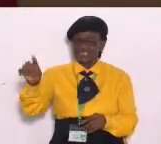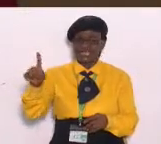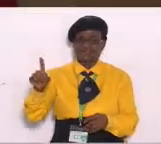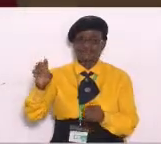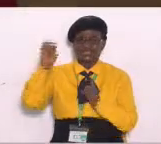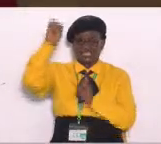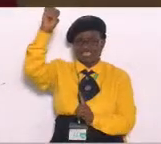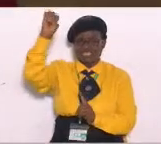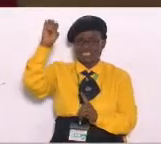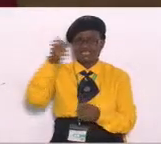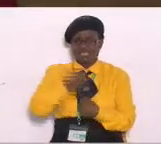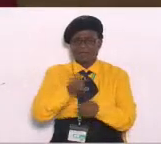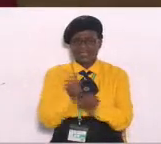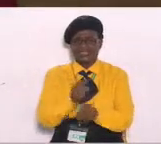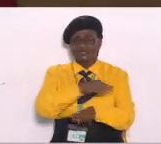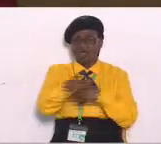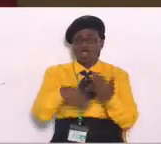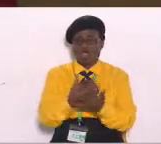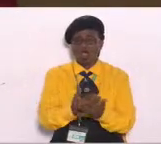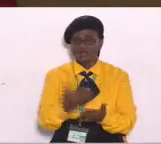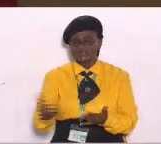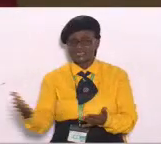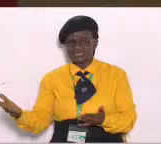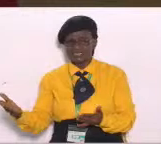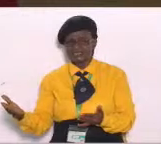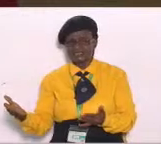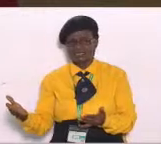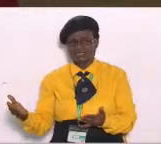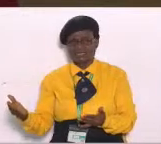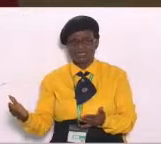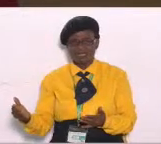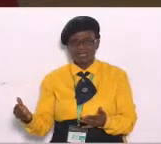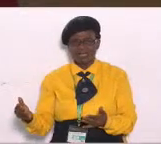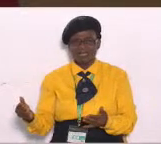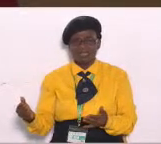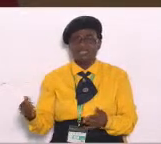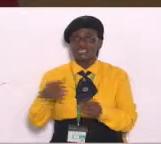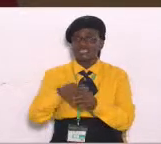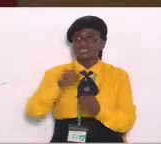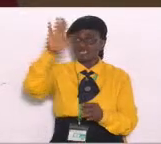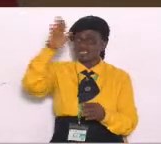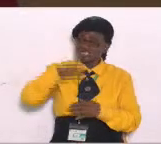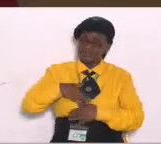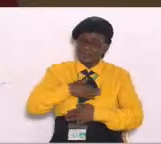made all things for his pleasure,